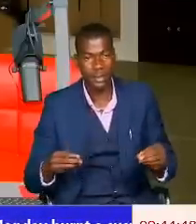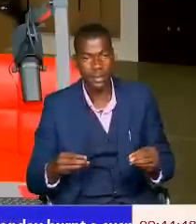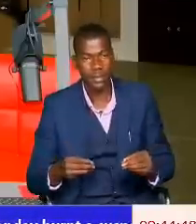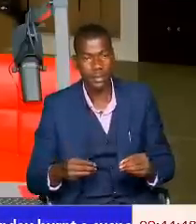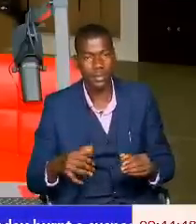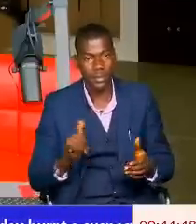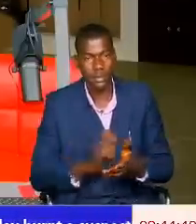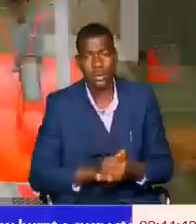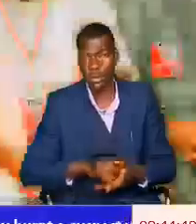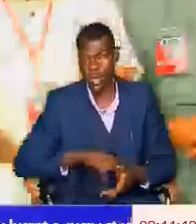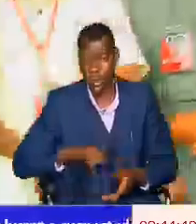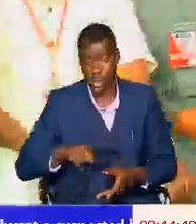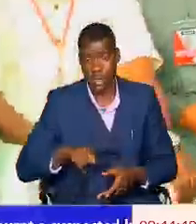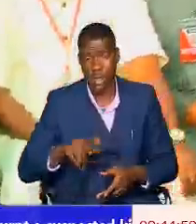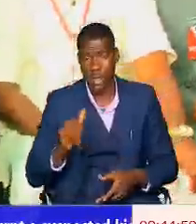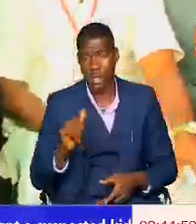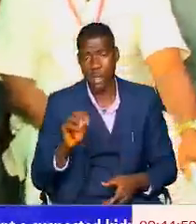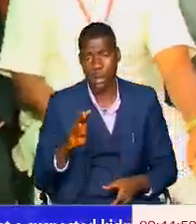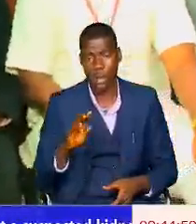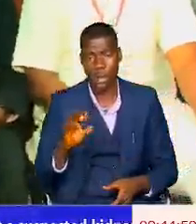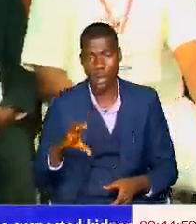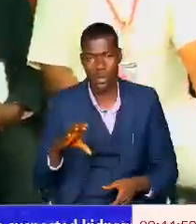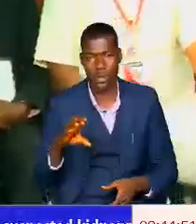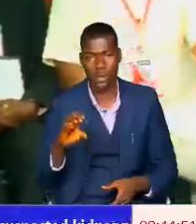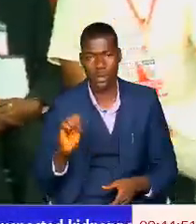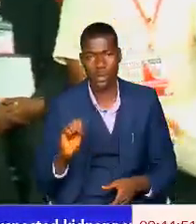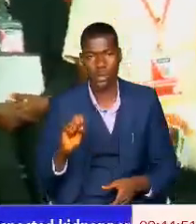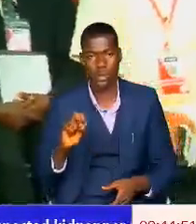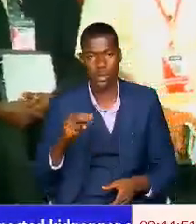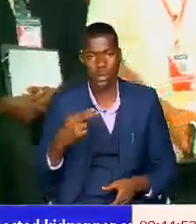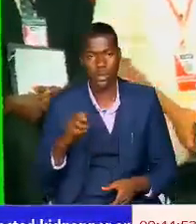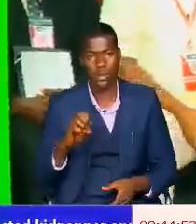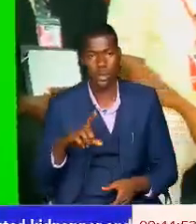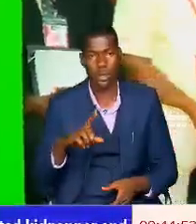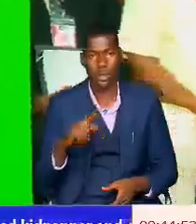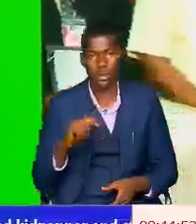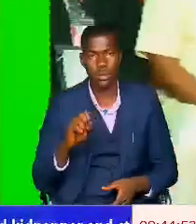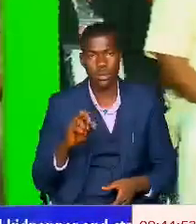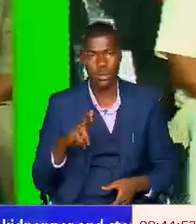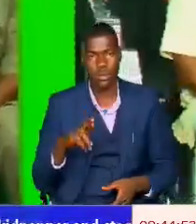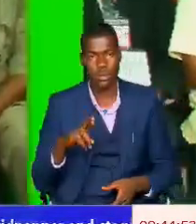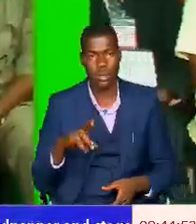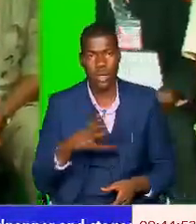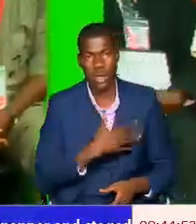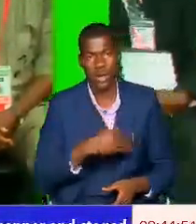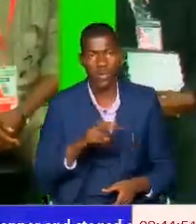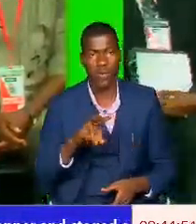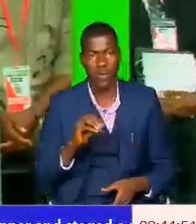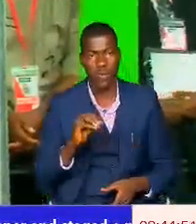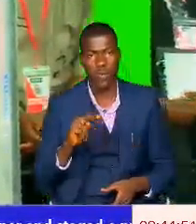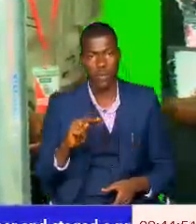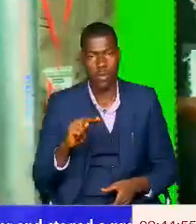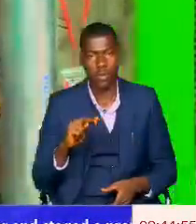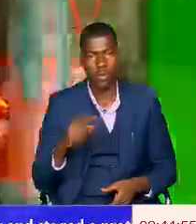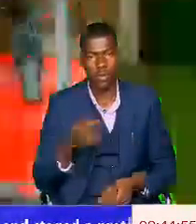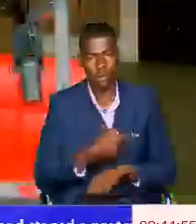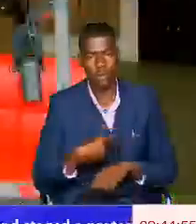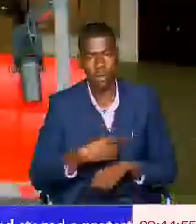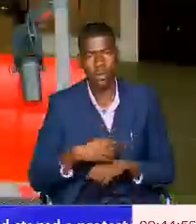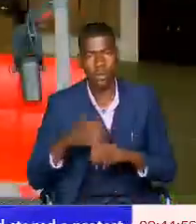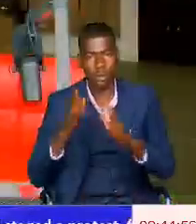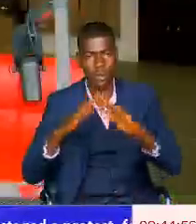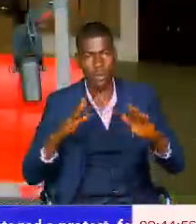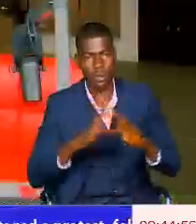Talk about ABC shelter and Vaughan Garden City. You go take turn